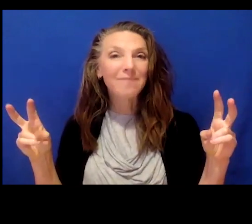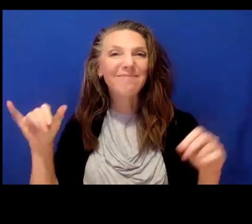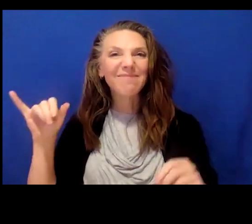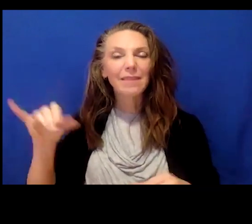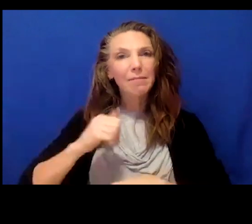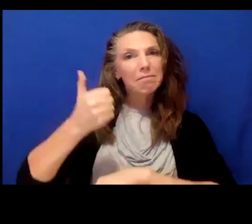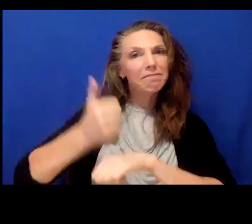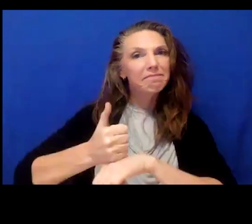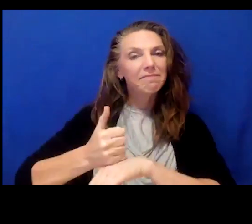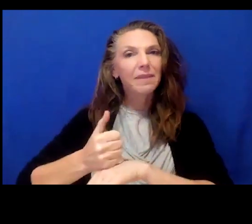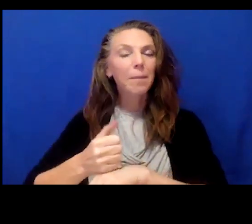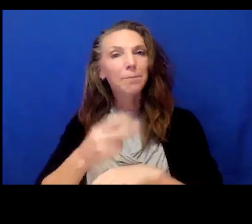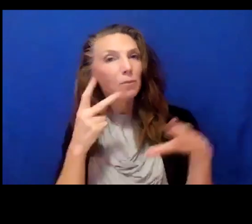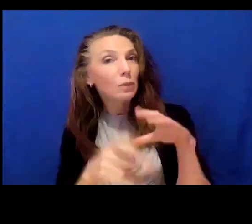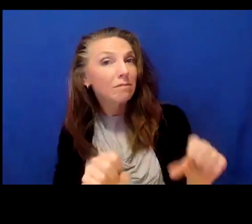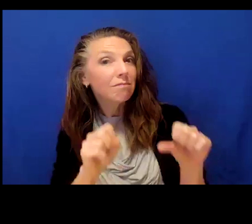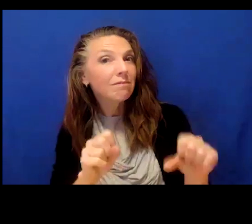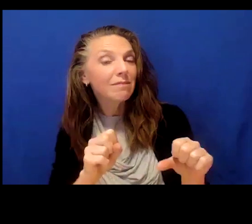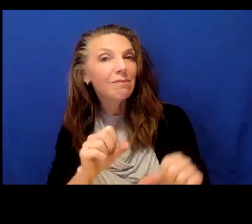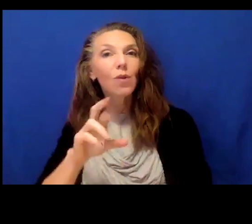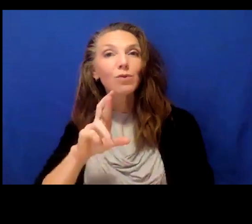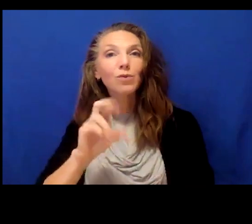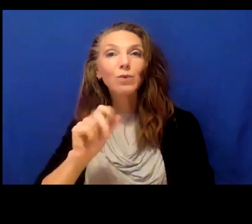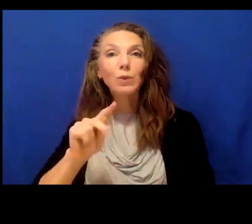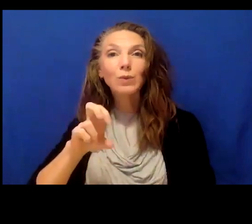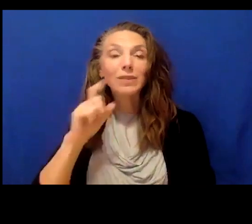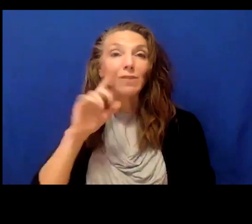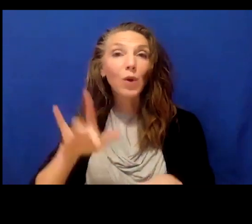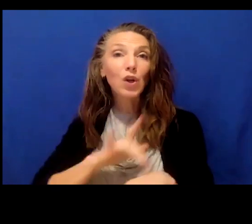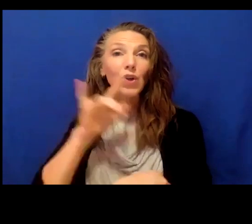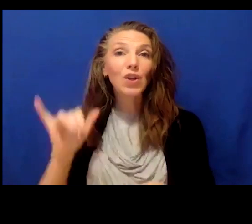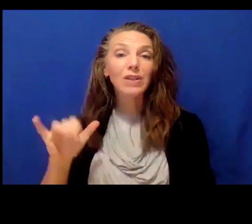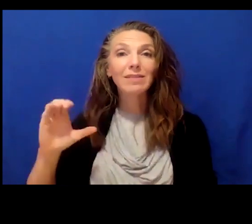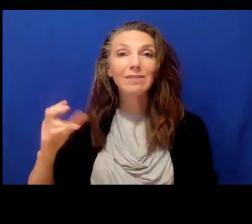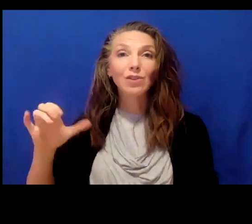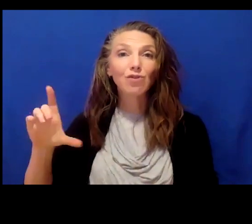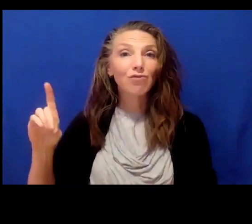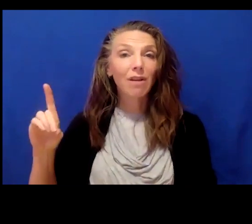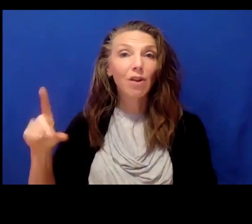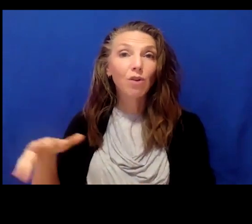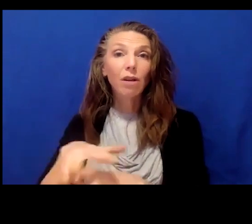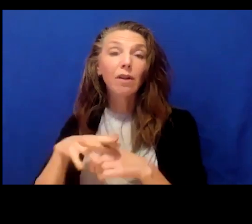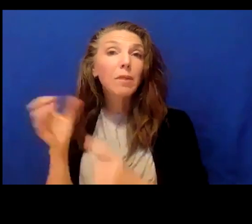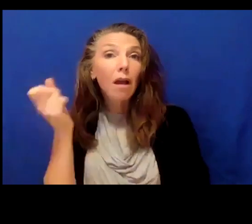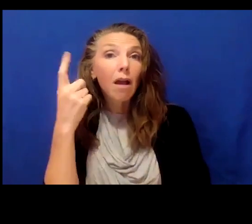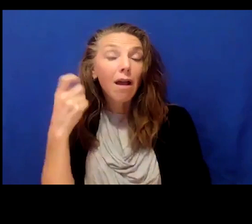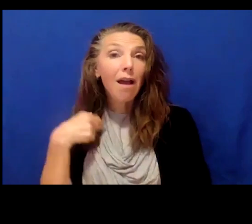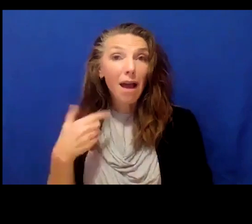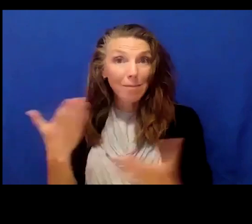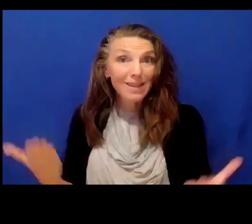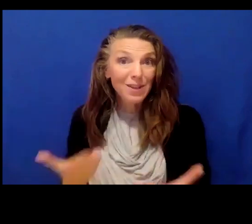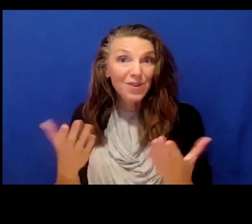designing predictable routines in early childhood environments. And I'm there with you live today. I'll be in the